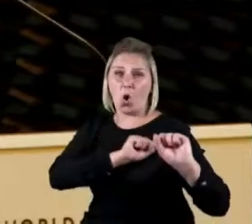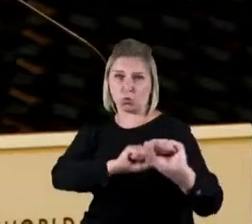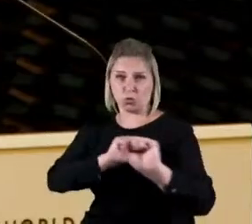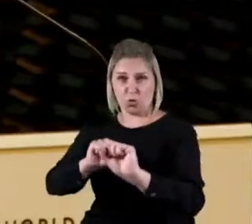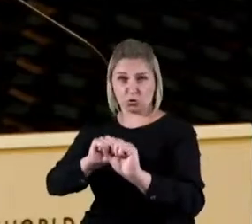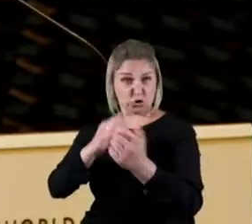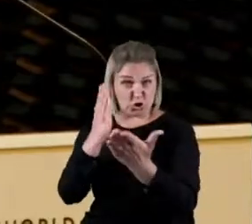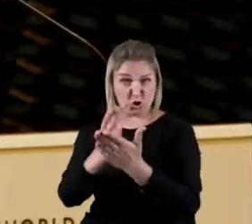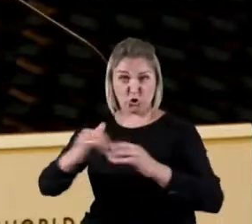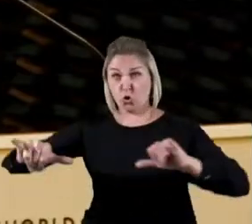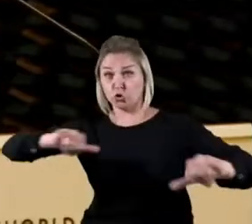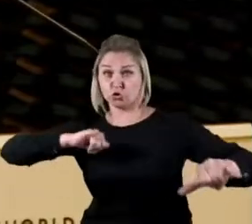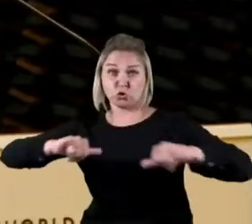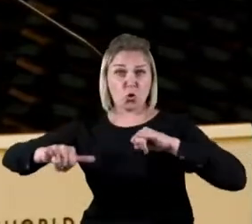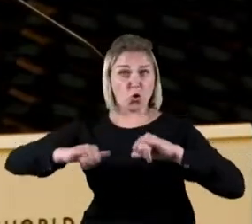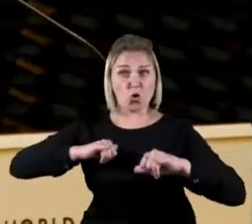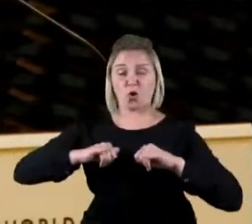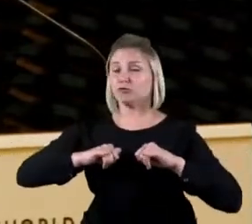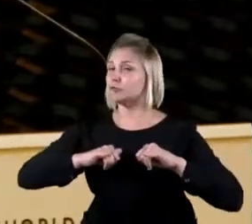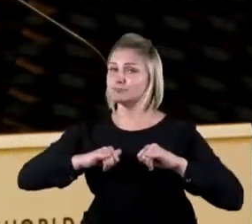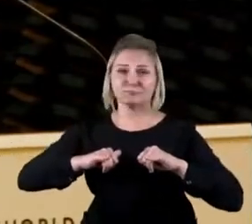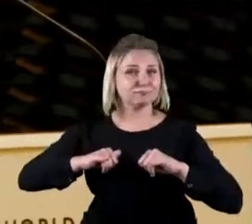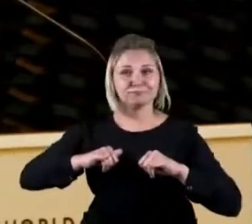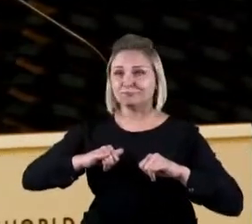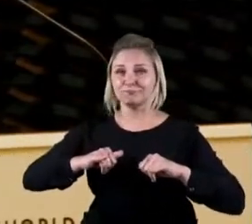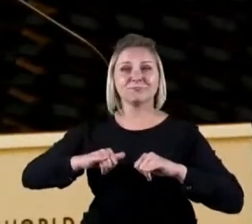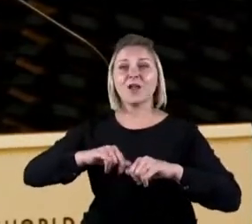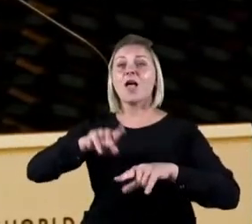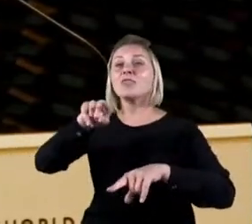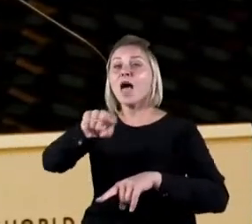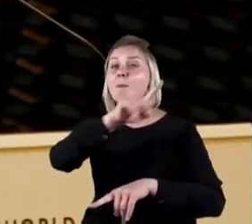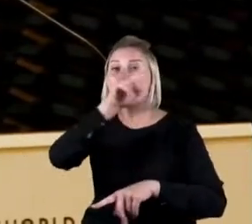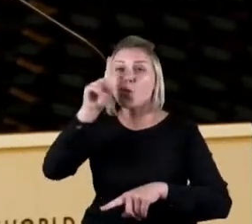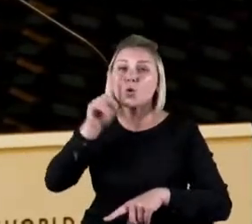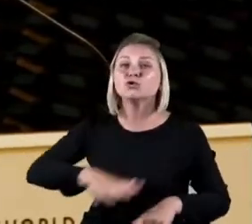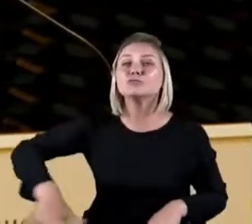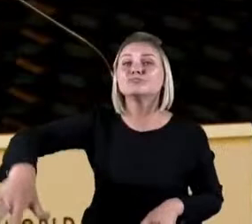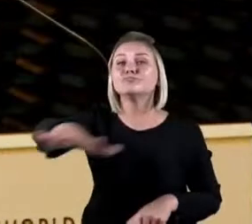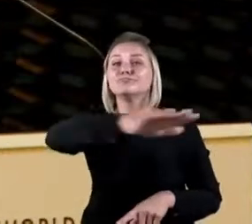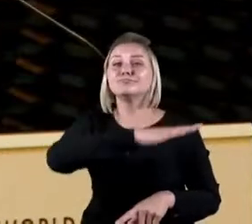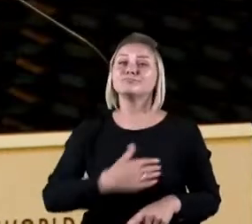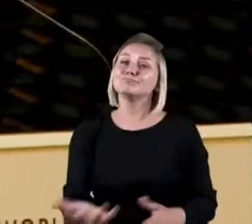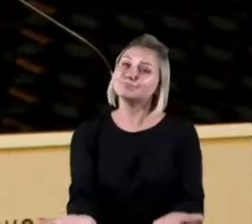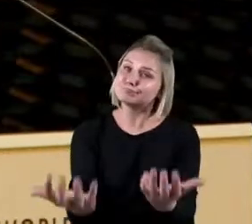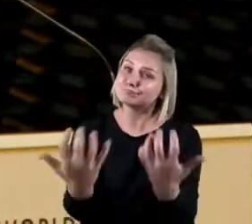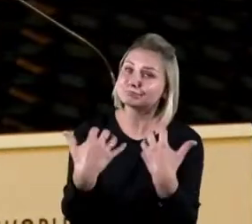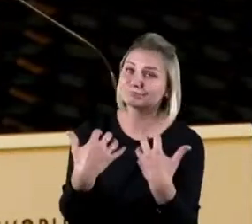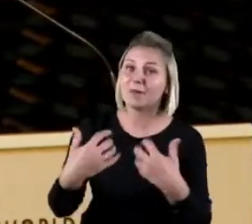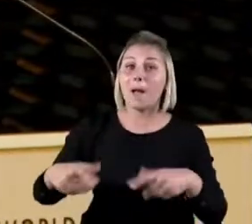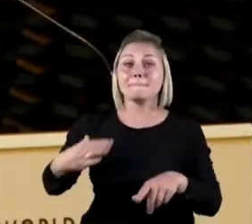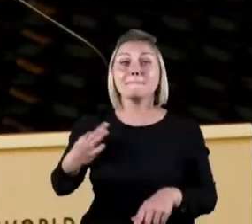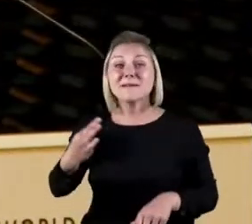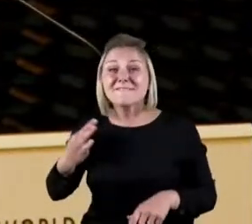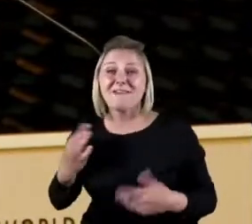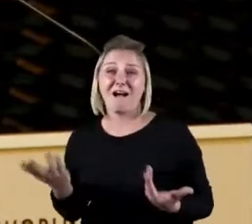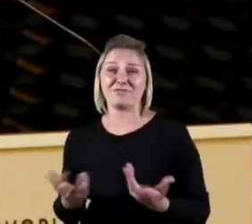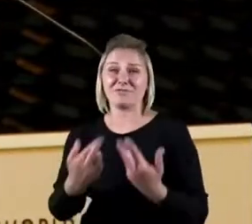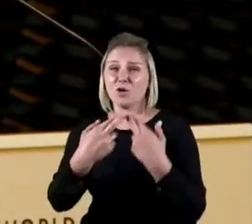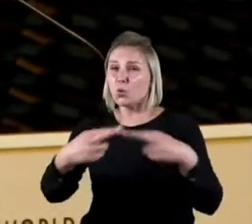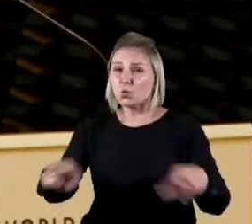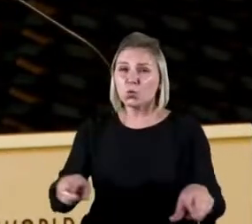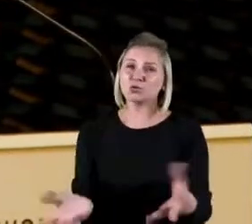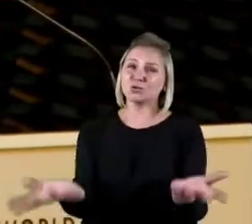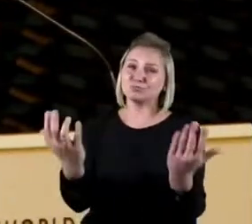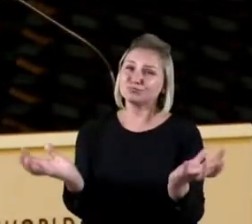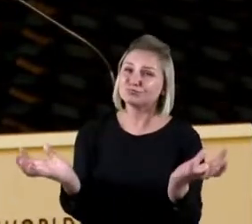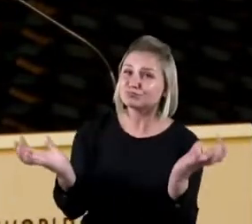Resilience is an opportunity to put together public sector, private sector, communities, and other sectors in order to create a